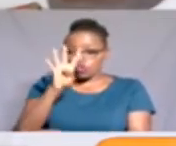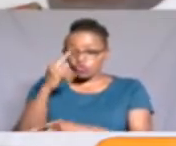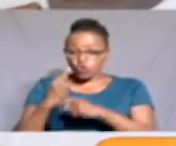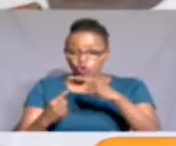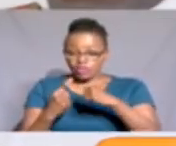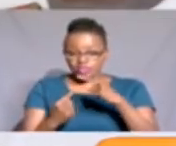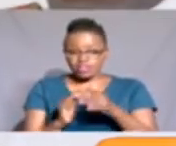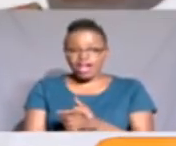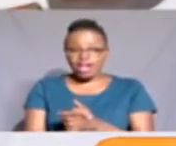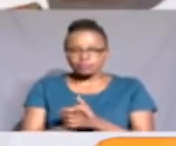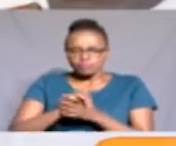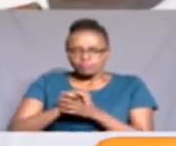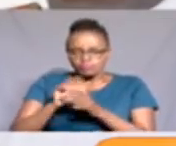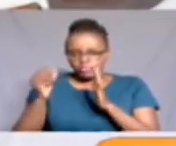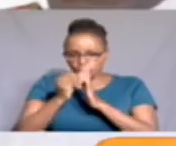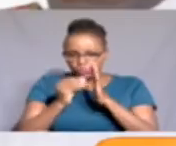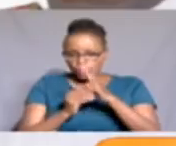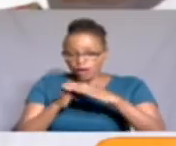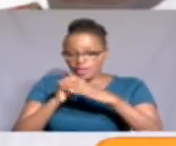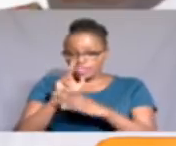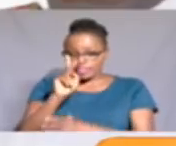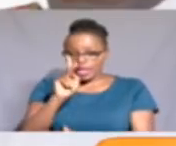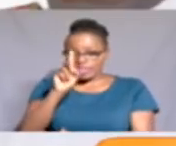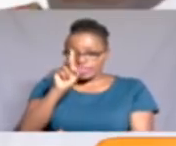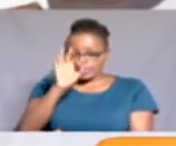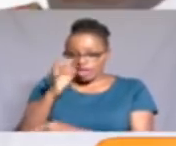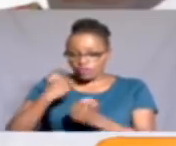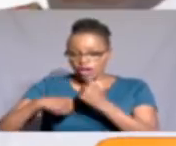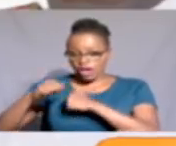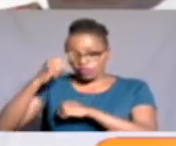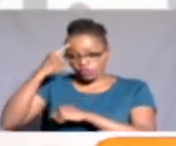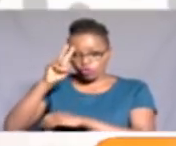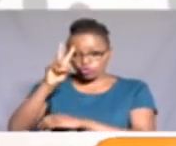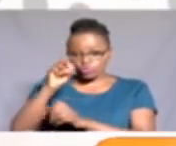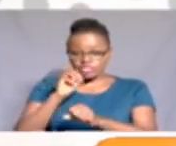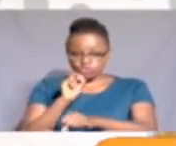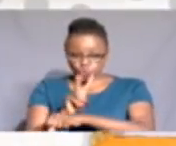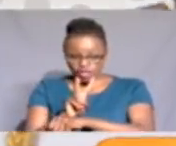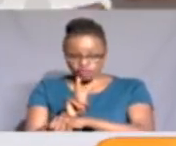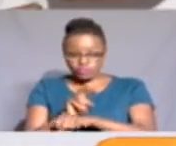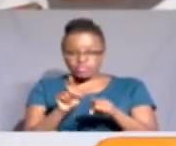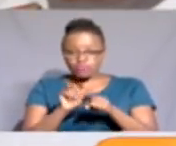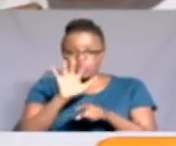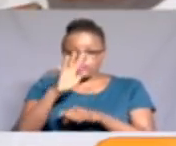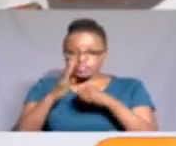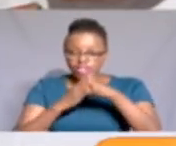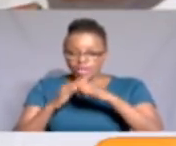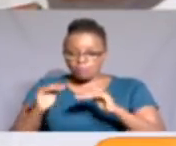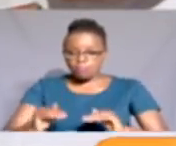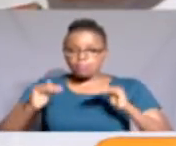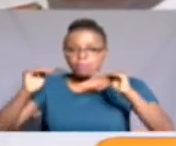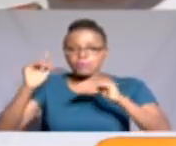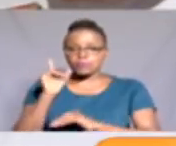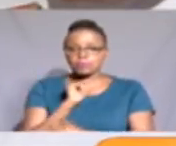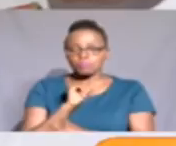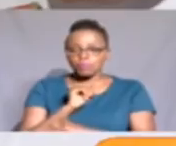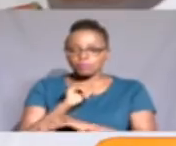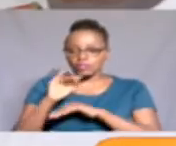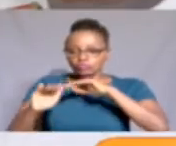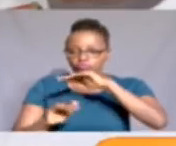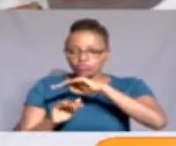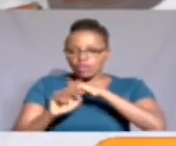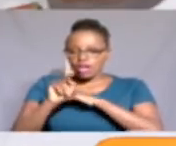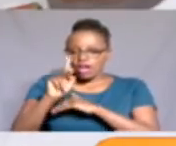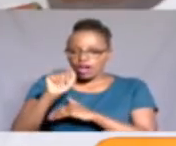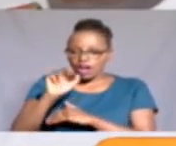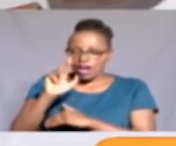tenure, as outlined in the Kenya Defence Forces Act of 2012. The 59-year-old had been promoted to deputise Karangi